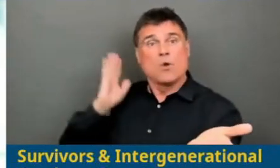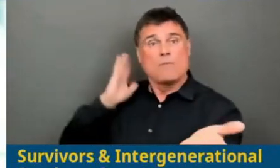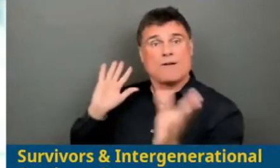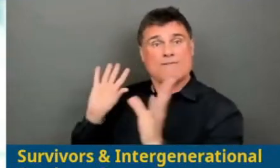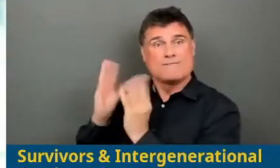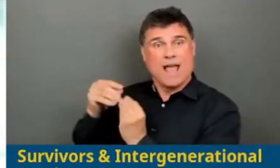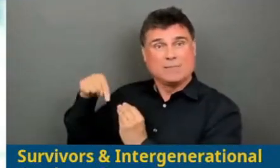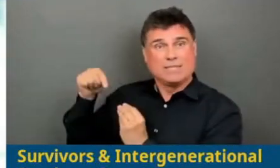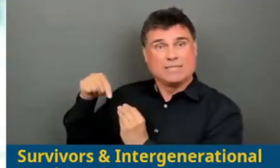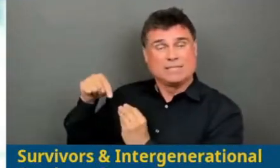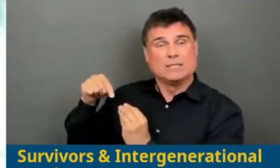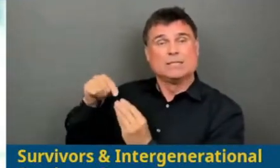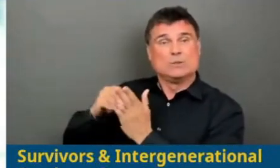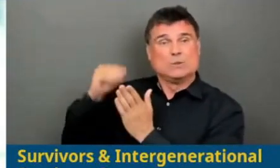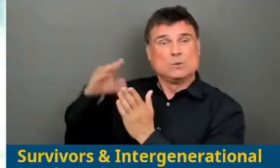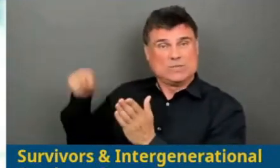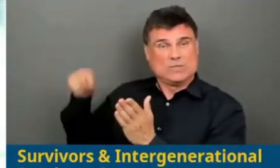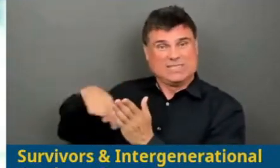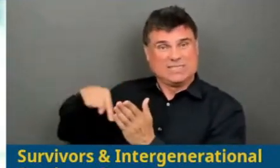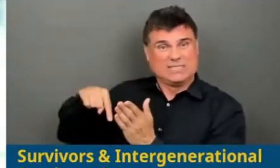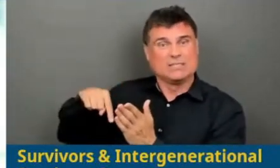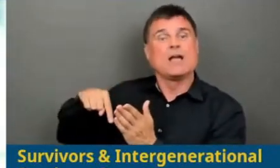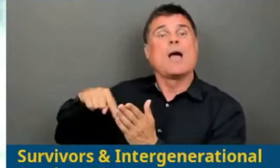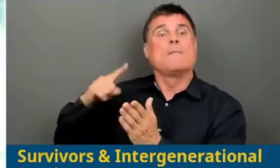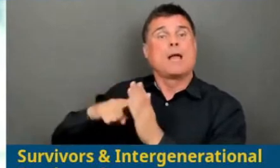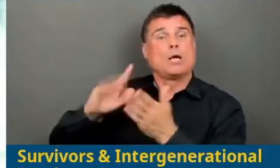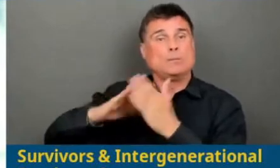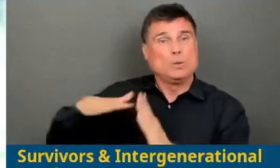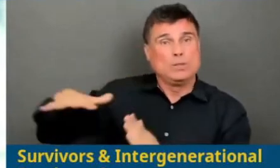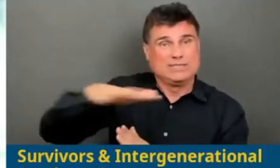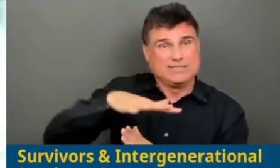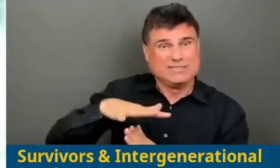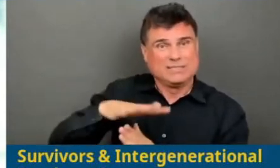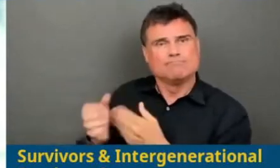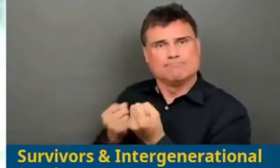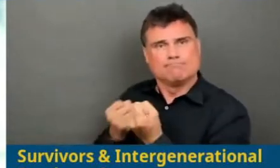nations, and to the communities. Kukshejam.